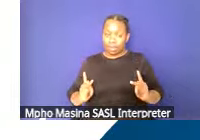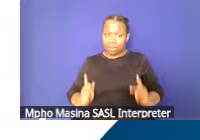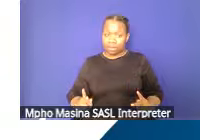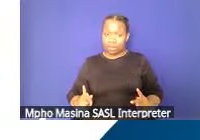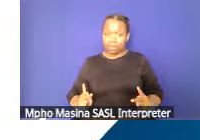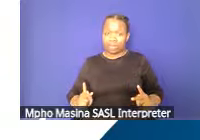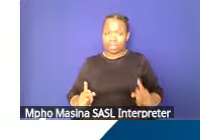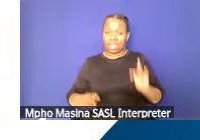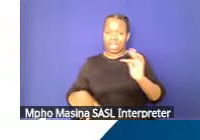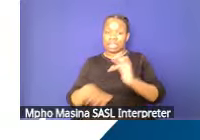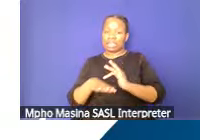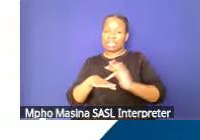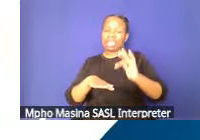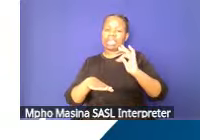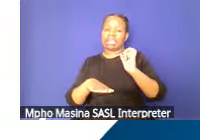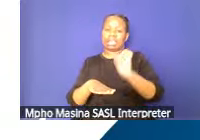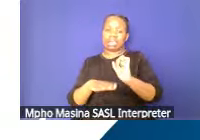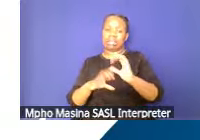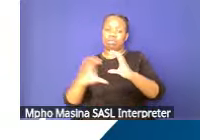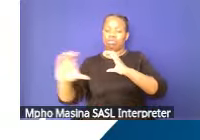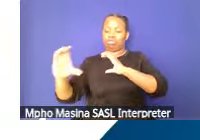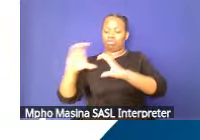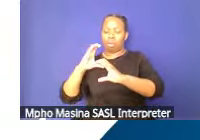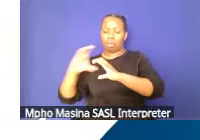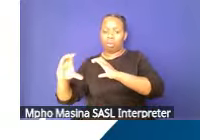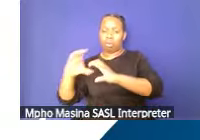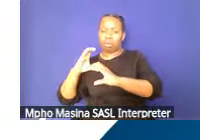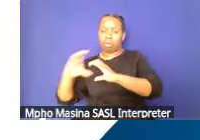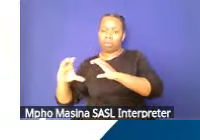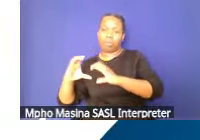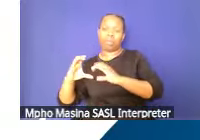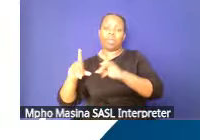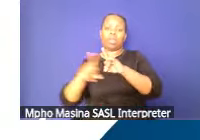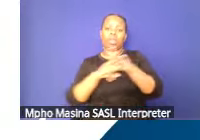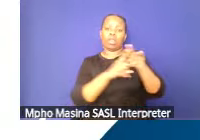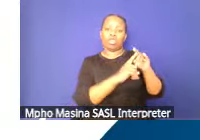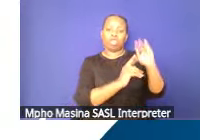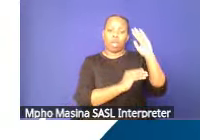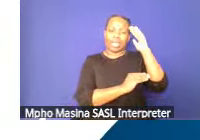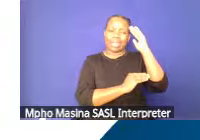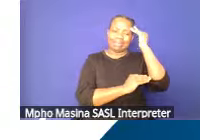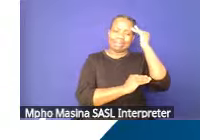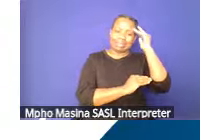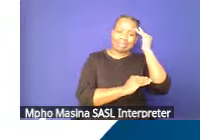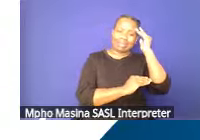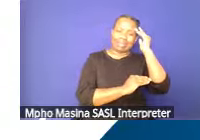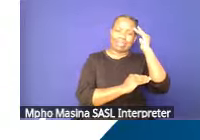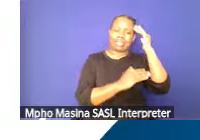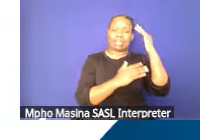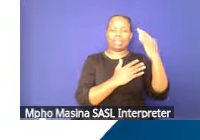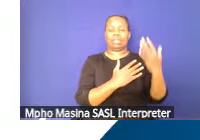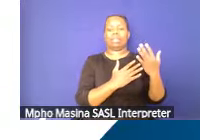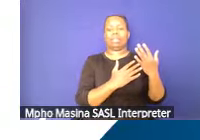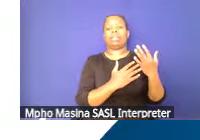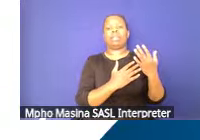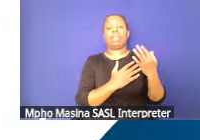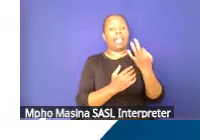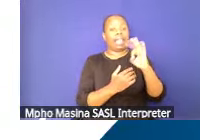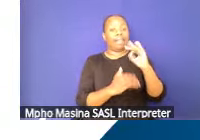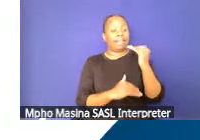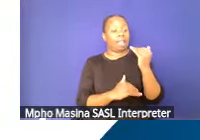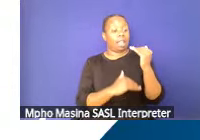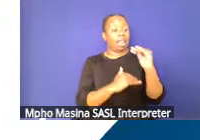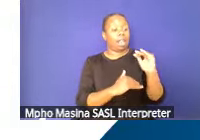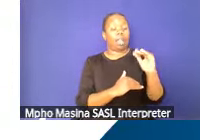sensory, communication, intellectual, or mental impairment. If the limitation